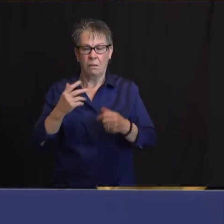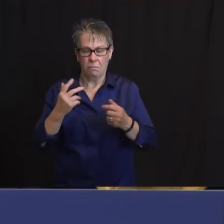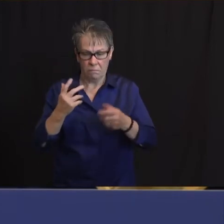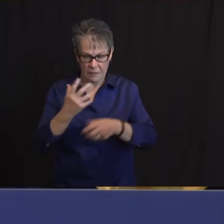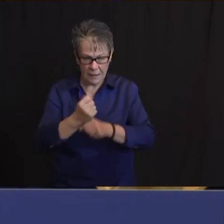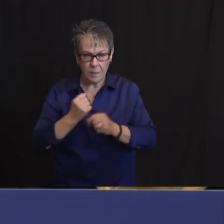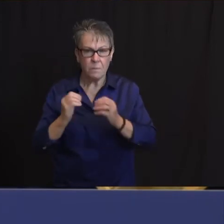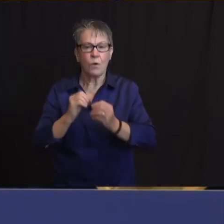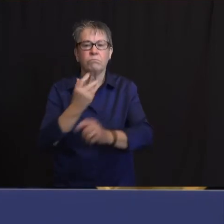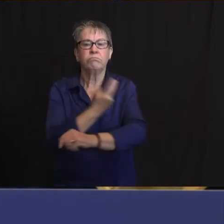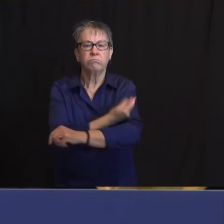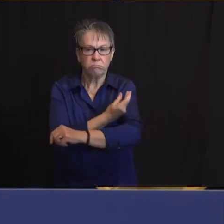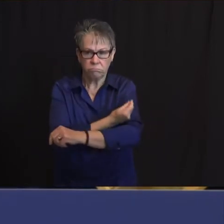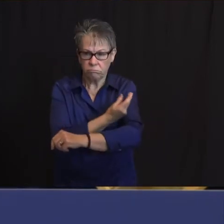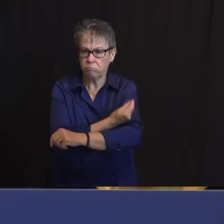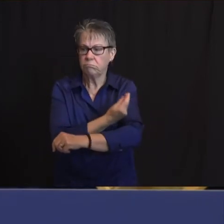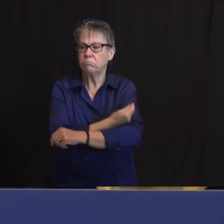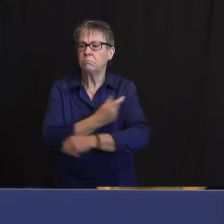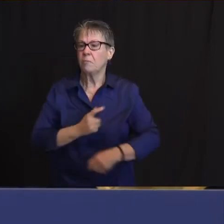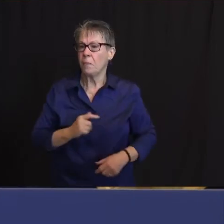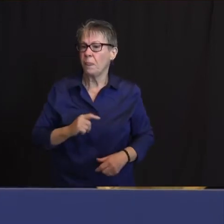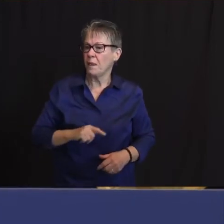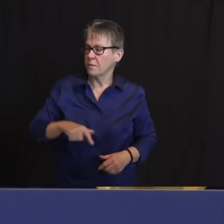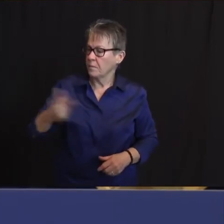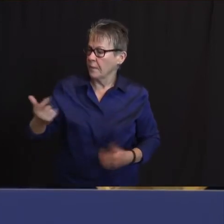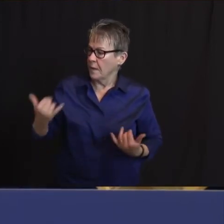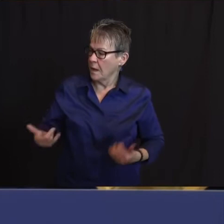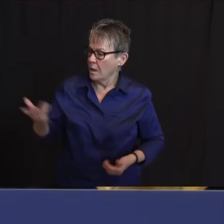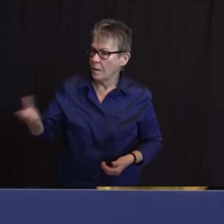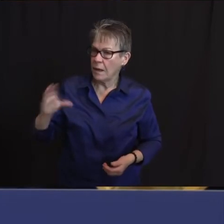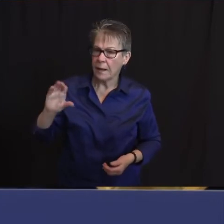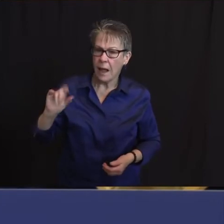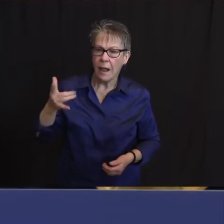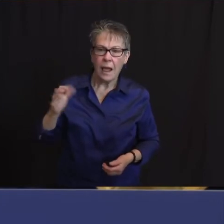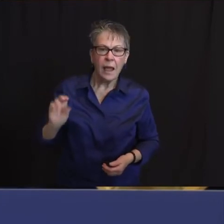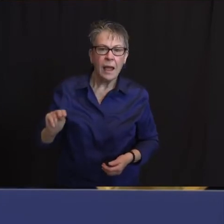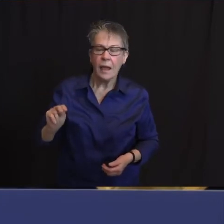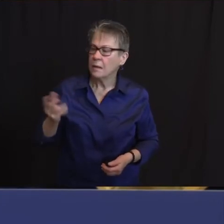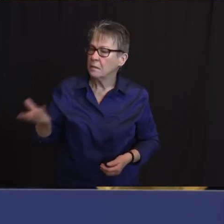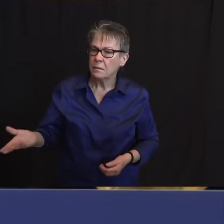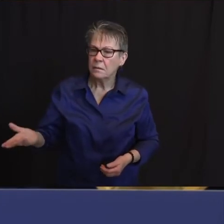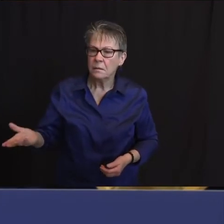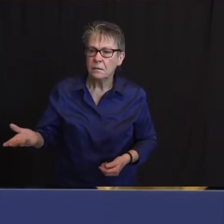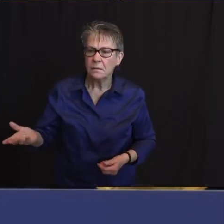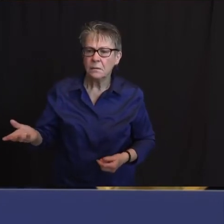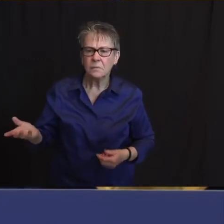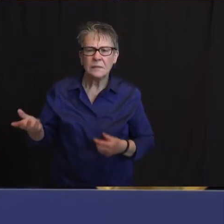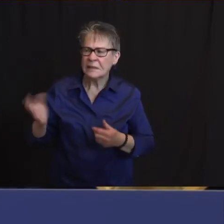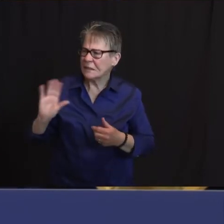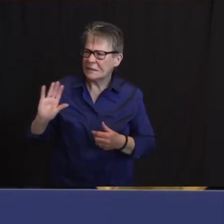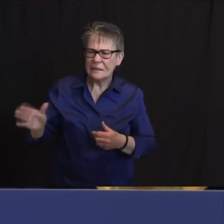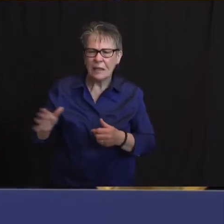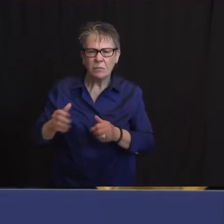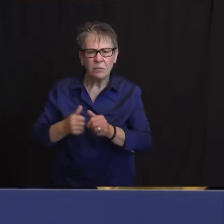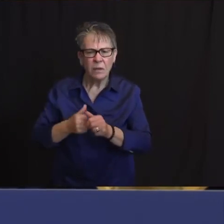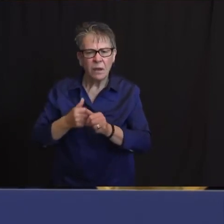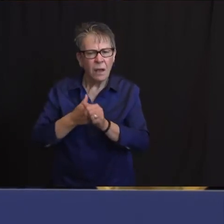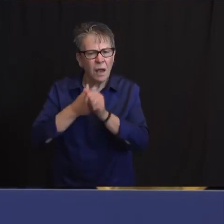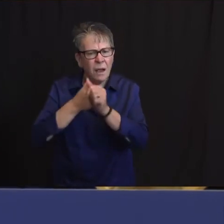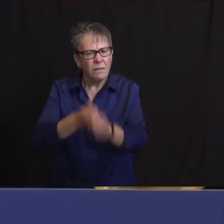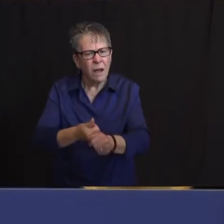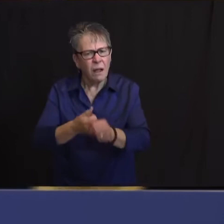we got compliance. I know we had some knucklehead behavior out there. We also have weather and anything else you got.